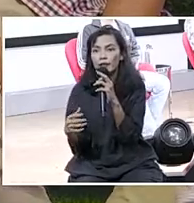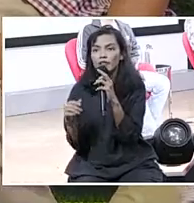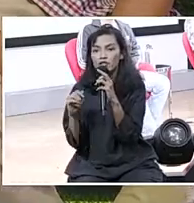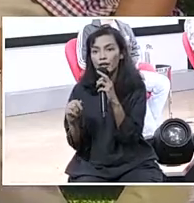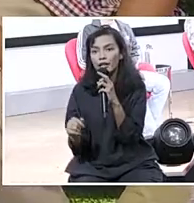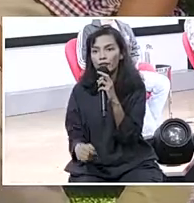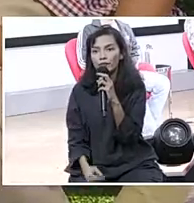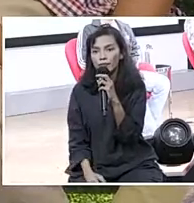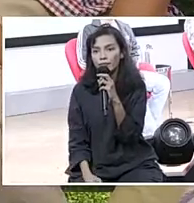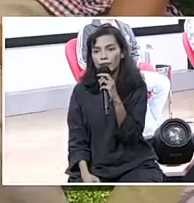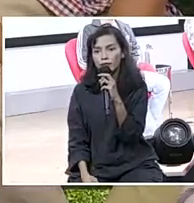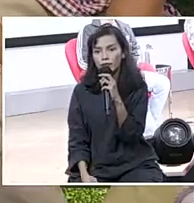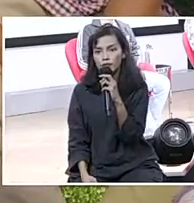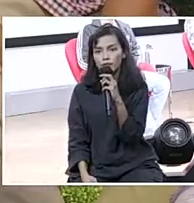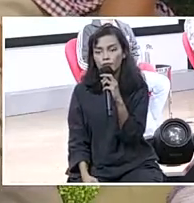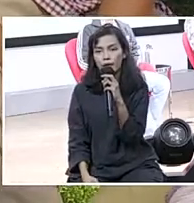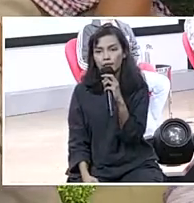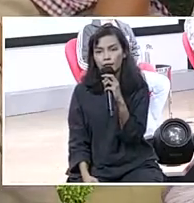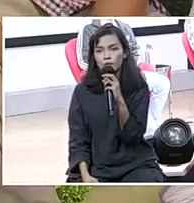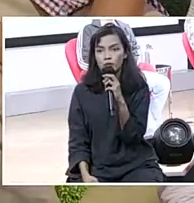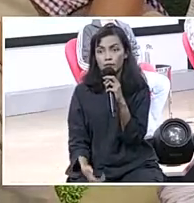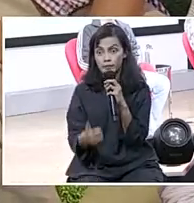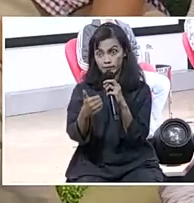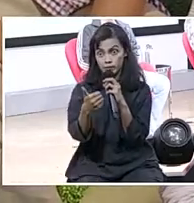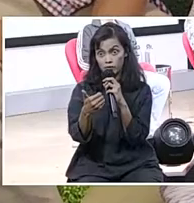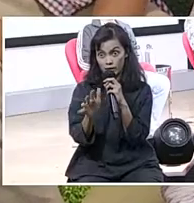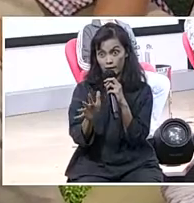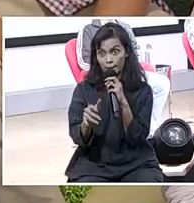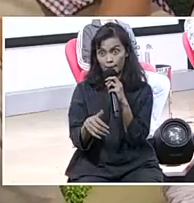consistently training to do basketballs?